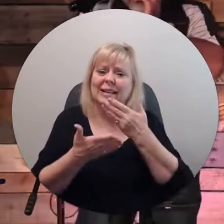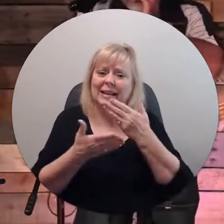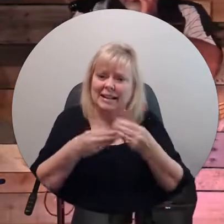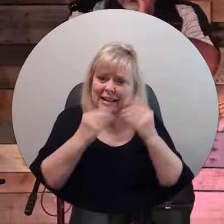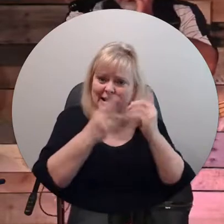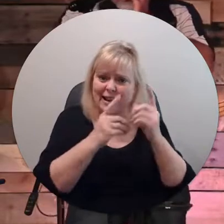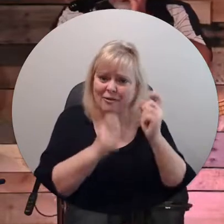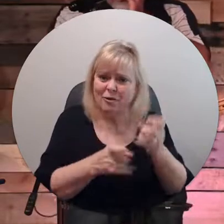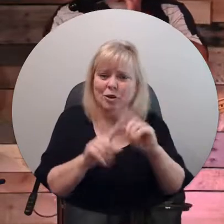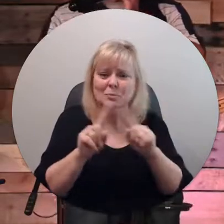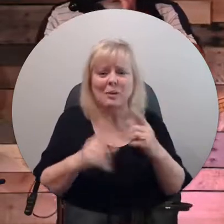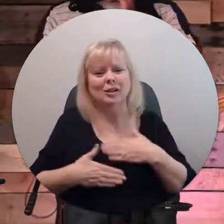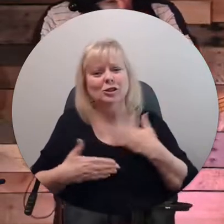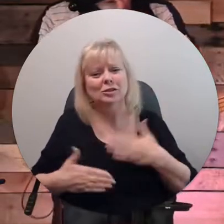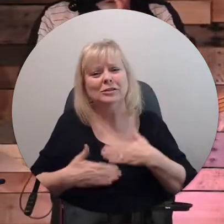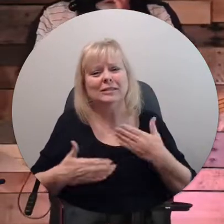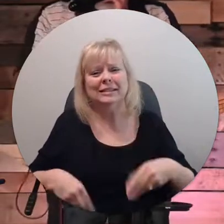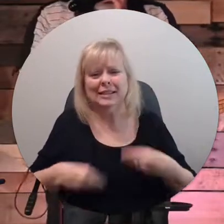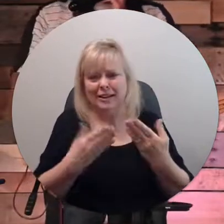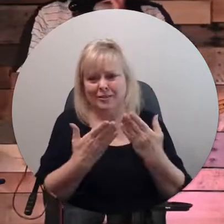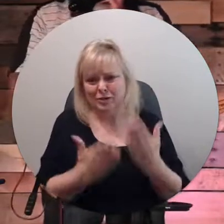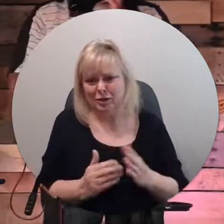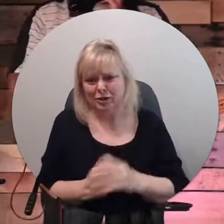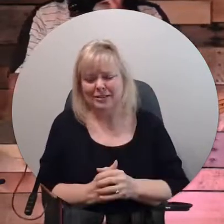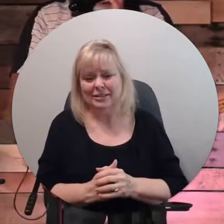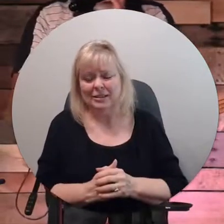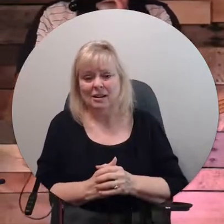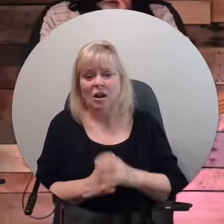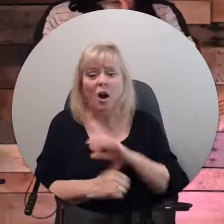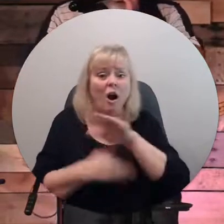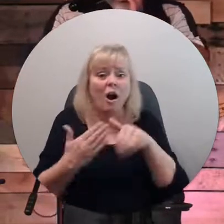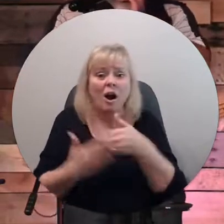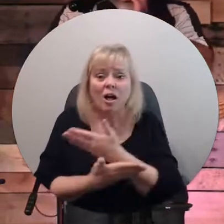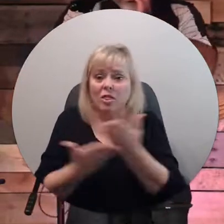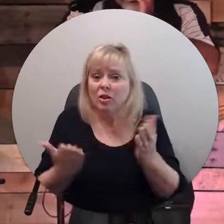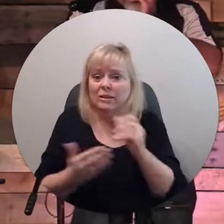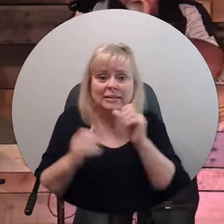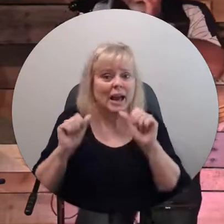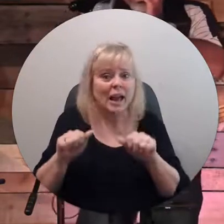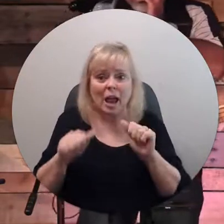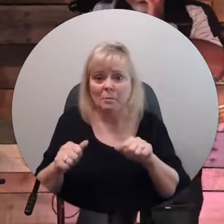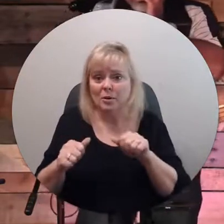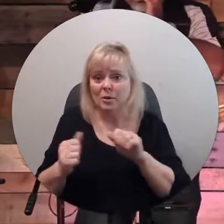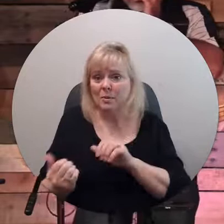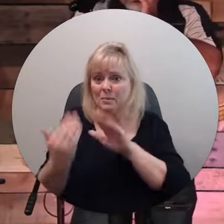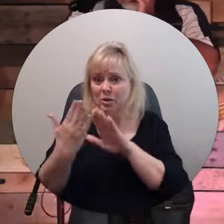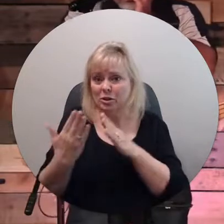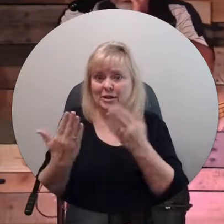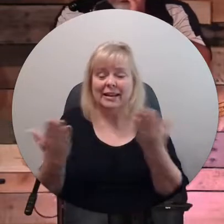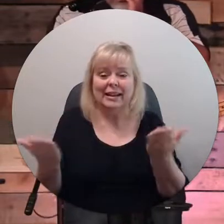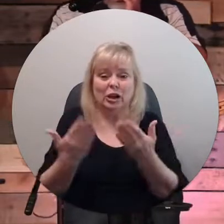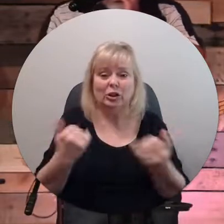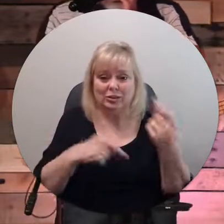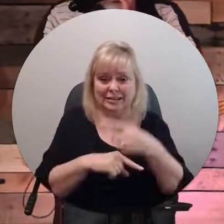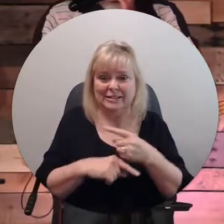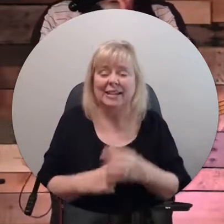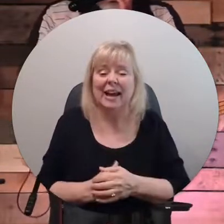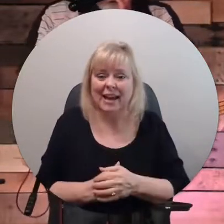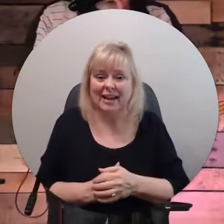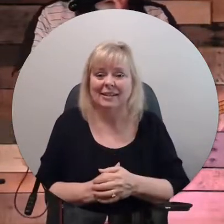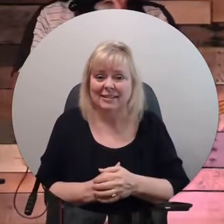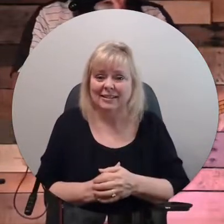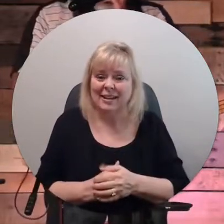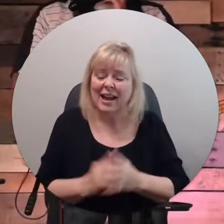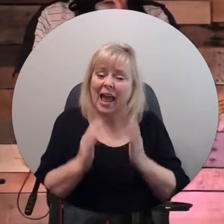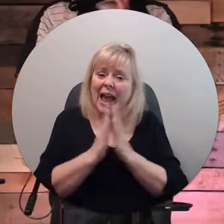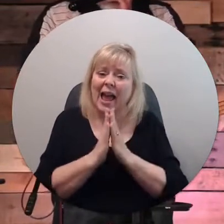We pray that you'll be with all those who couldn't be with us here in person tonight, today, and we ask that you would